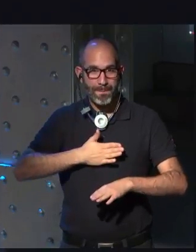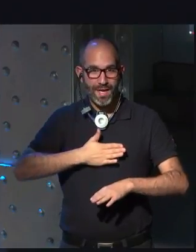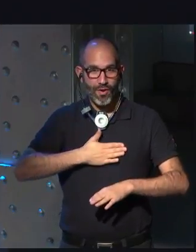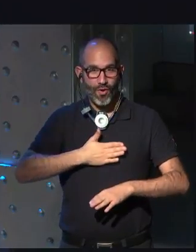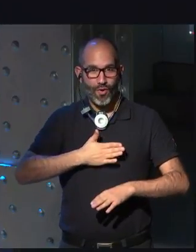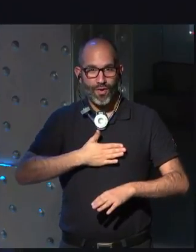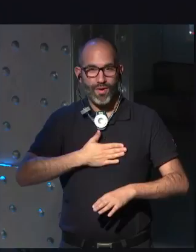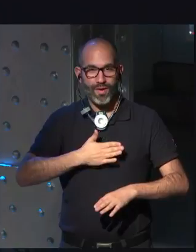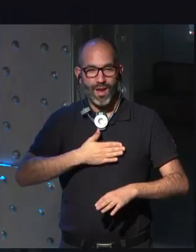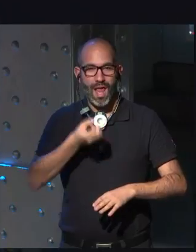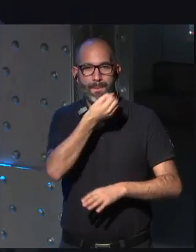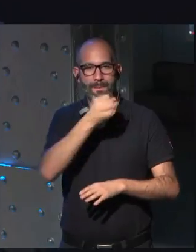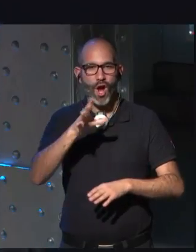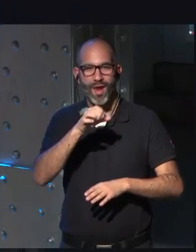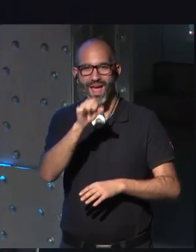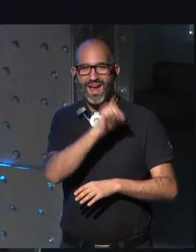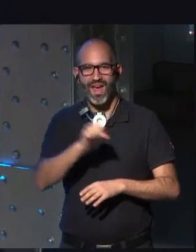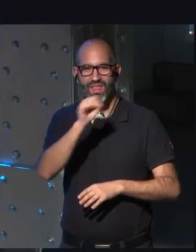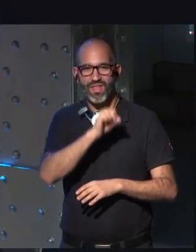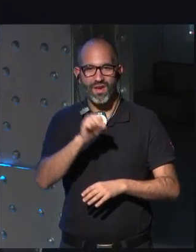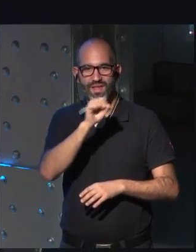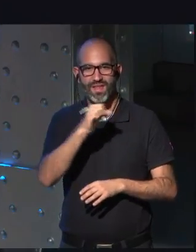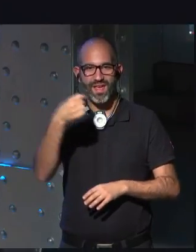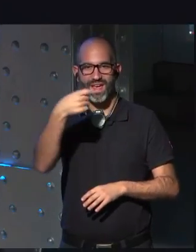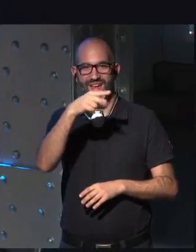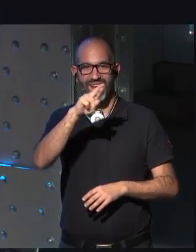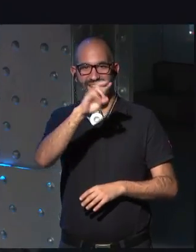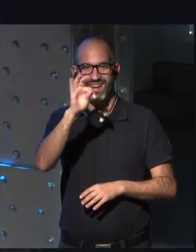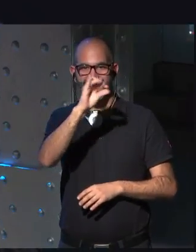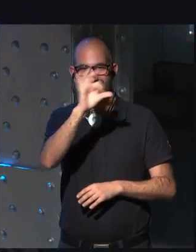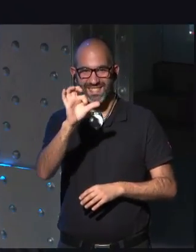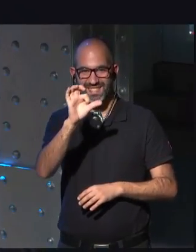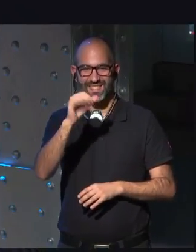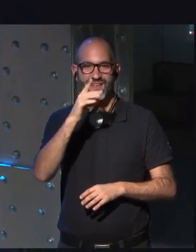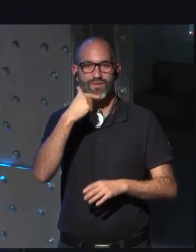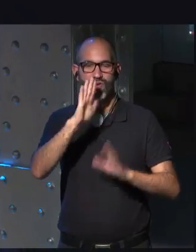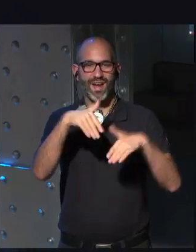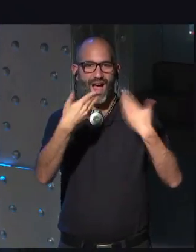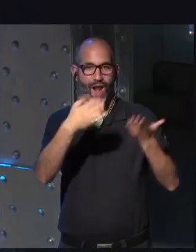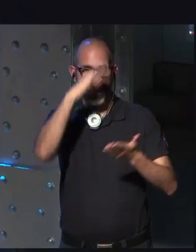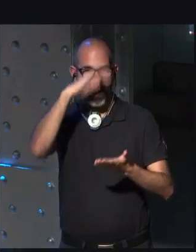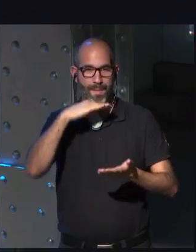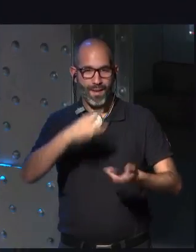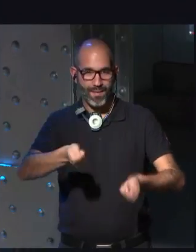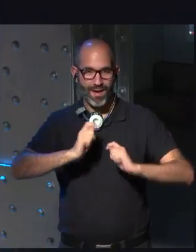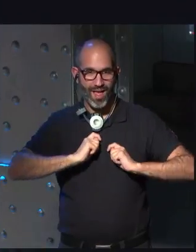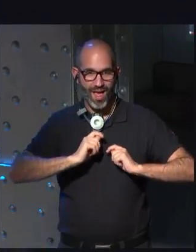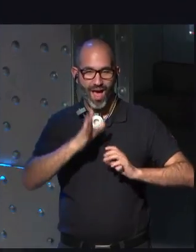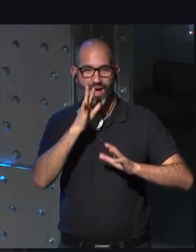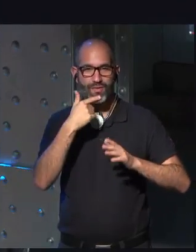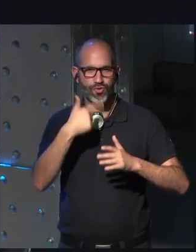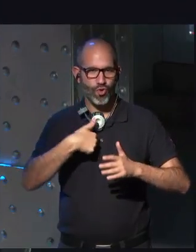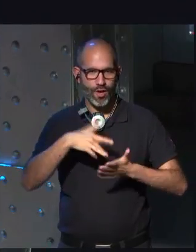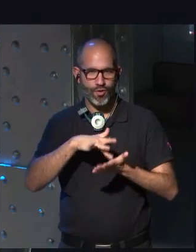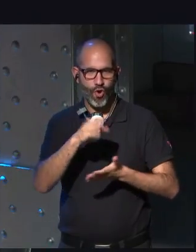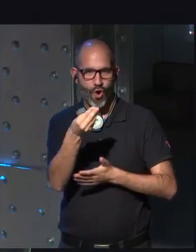by my father when I was really young, which now it turns out I think pretty much every American owns. It seems like